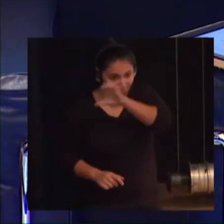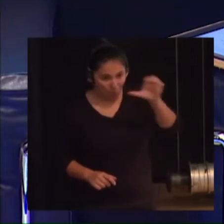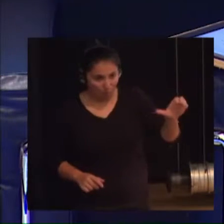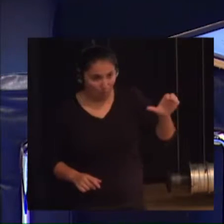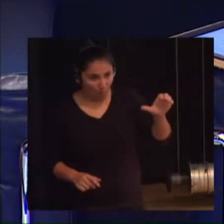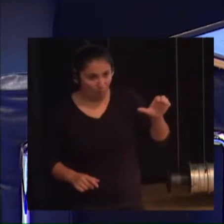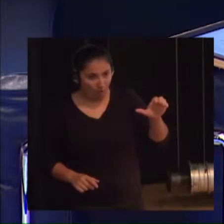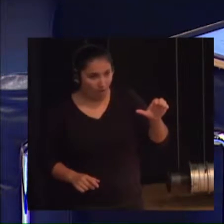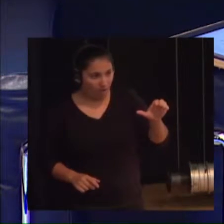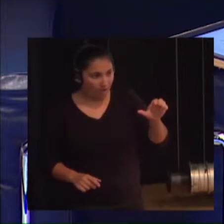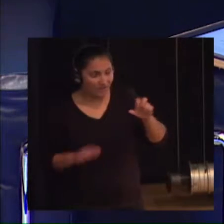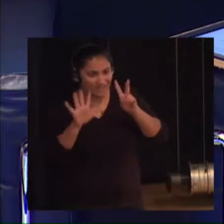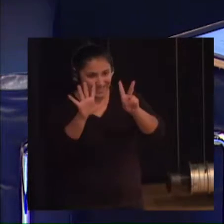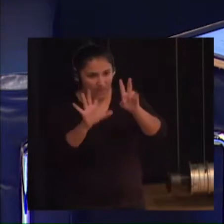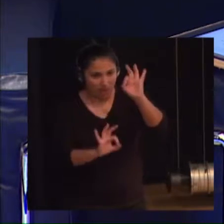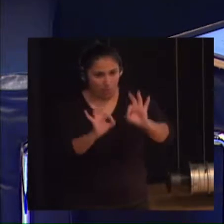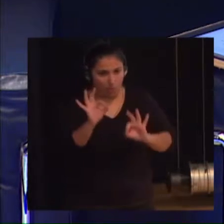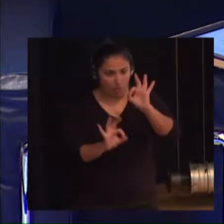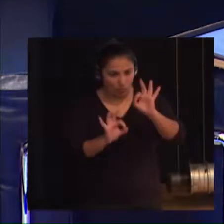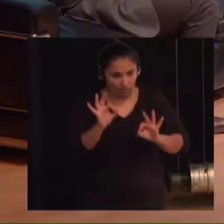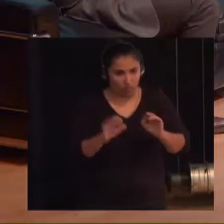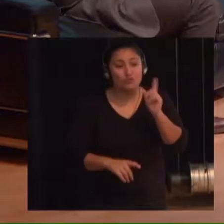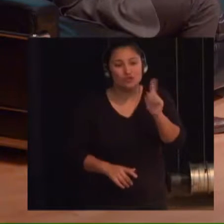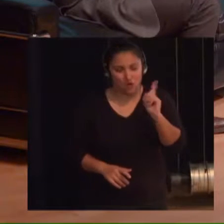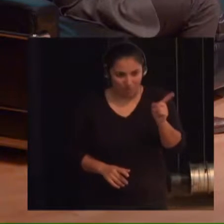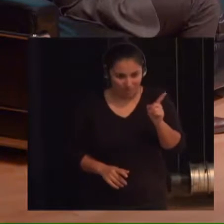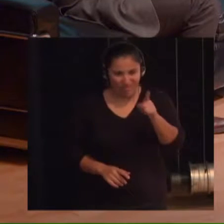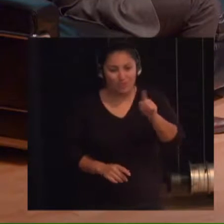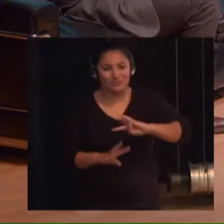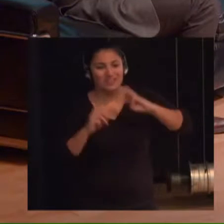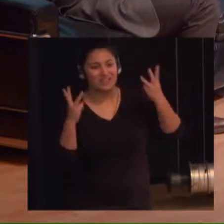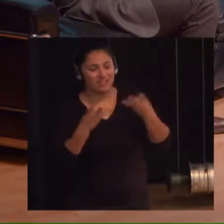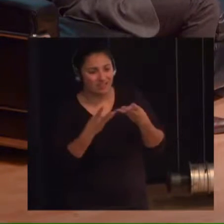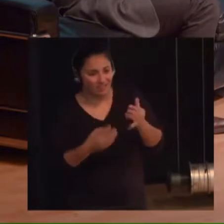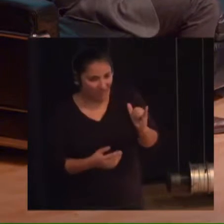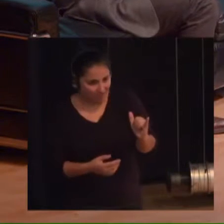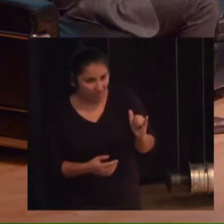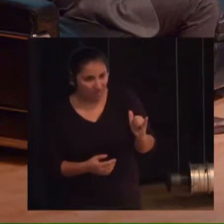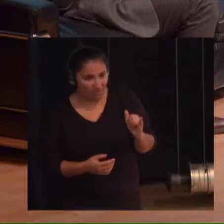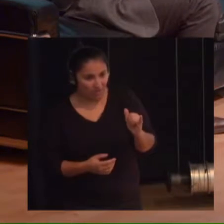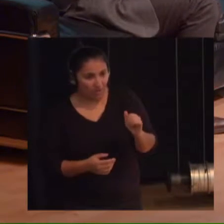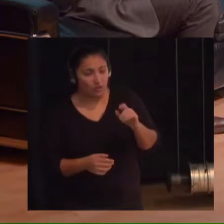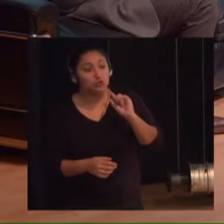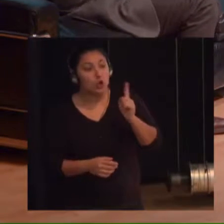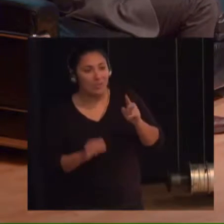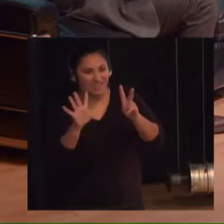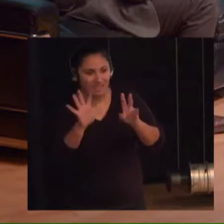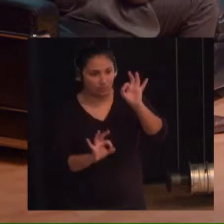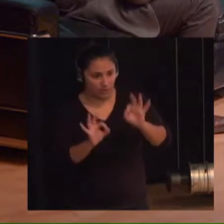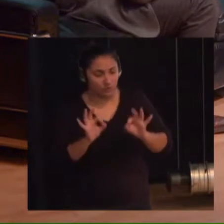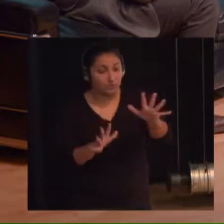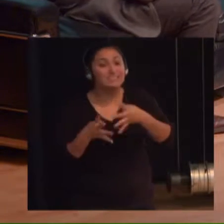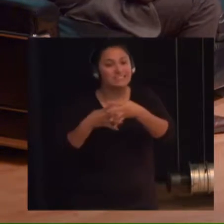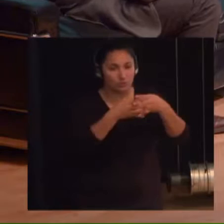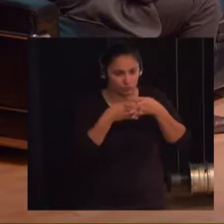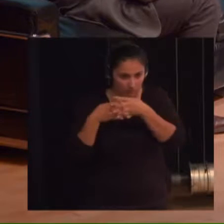foundations... Sorry? 7%? 7%. Only 7 have online presence. Online presence. in the United States. But what do you mean